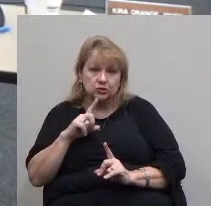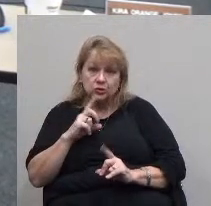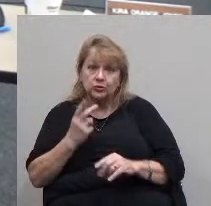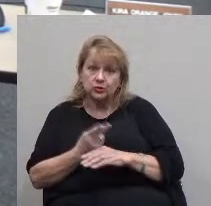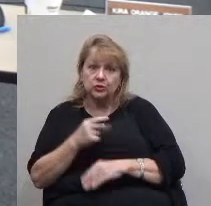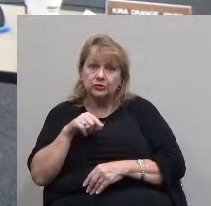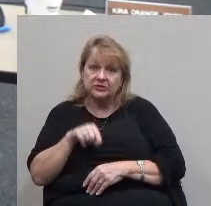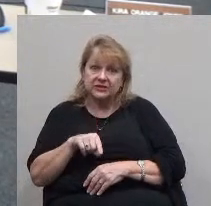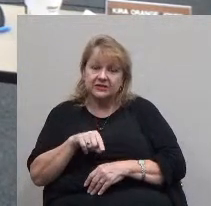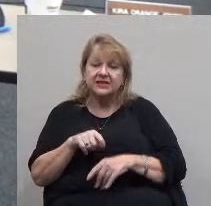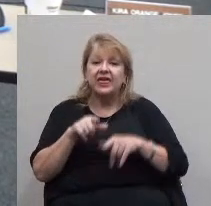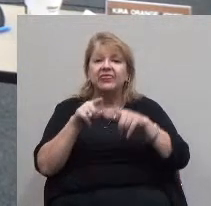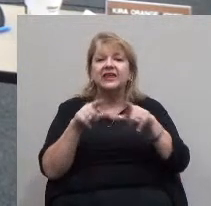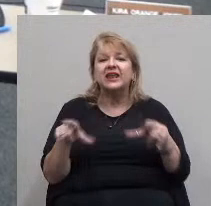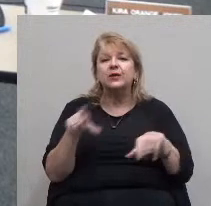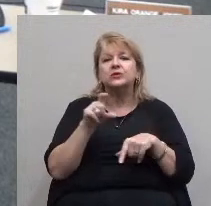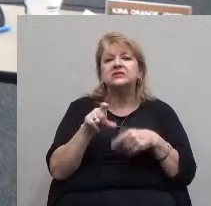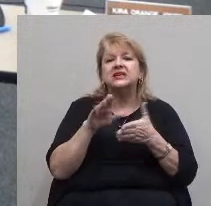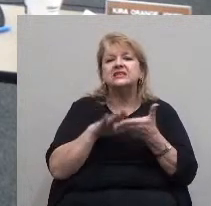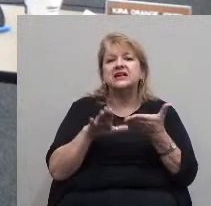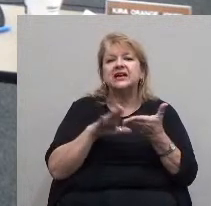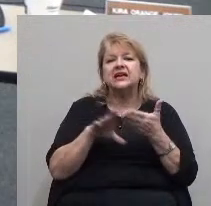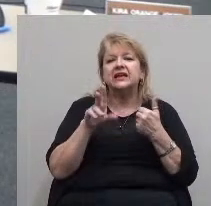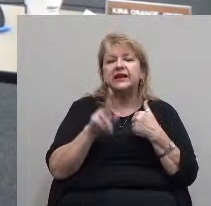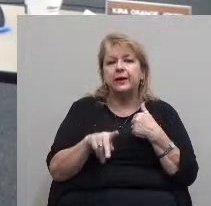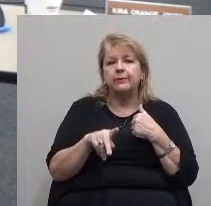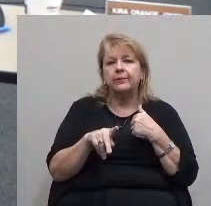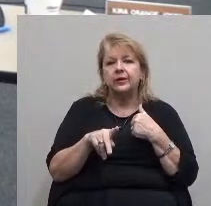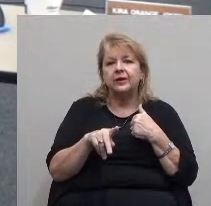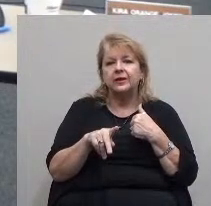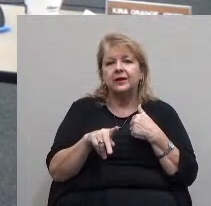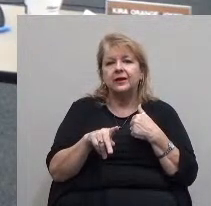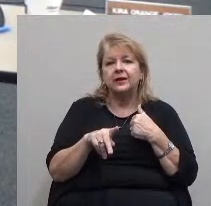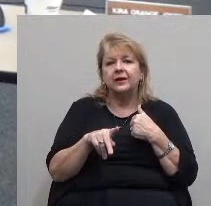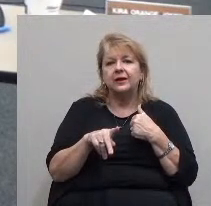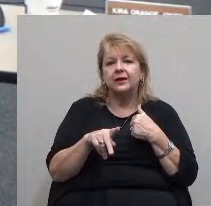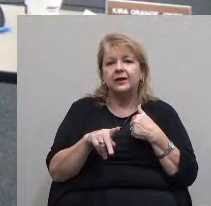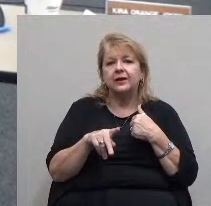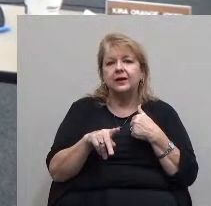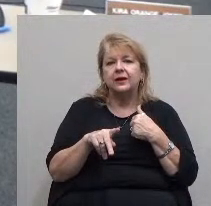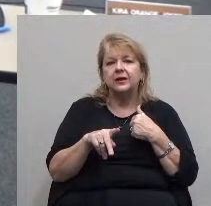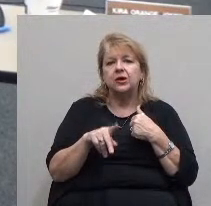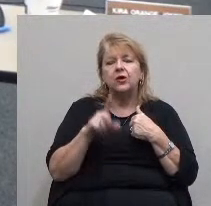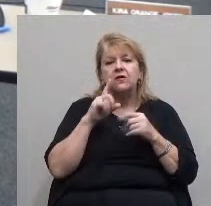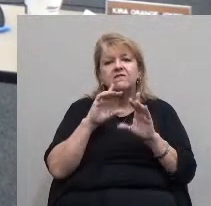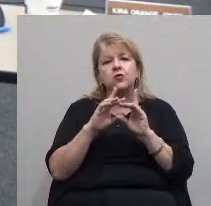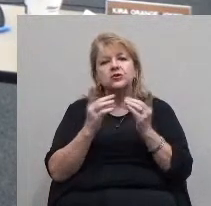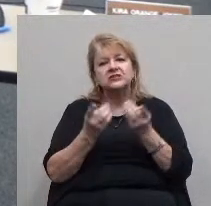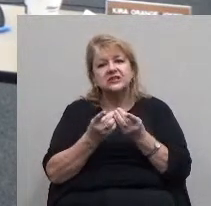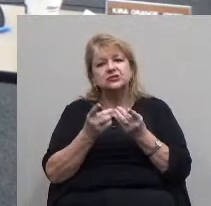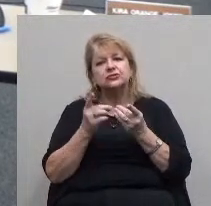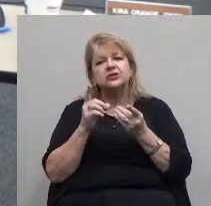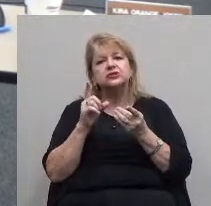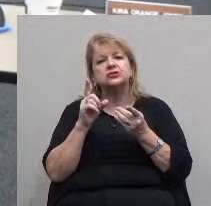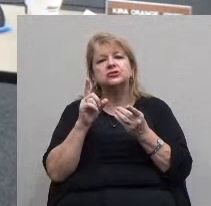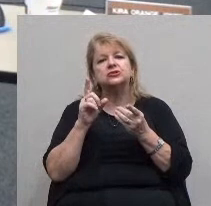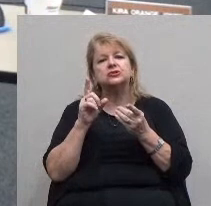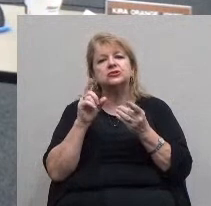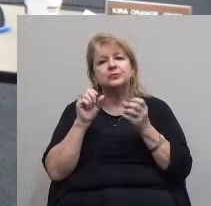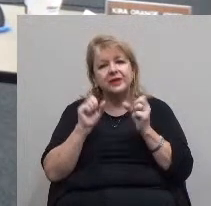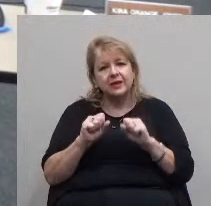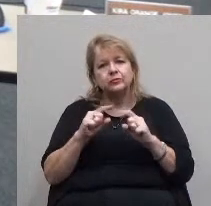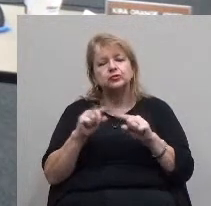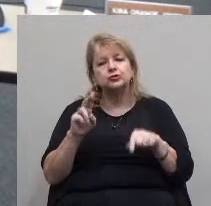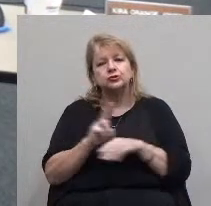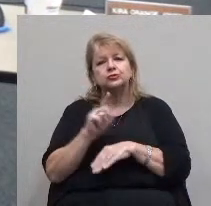actually use, that the language needs some cleanup to be, the districts to be able to use it, for those districts